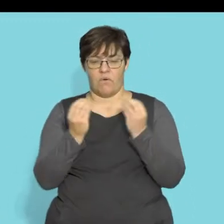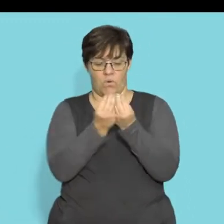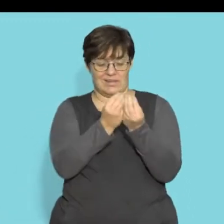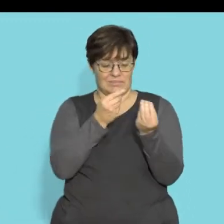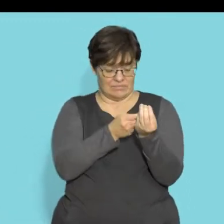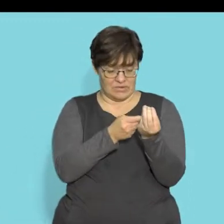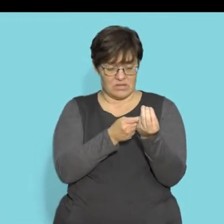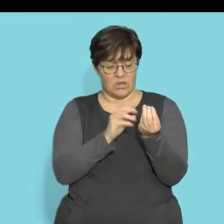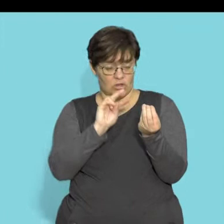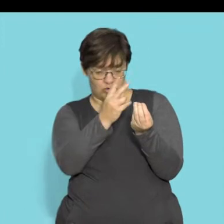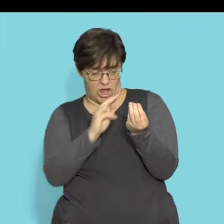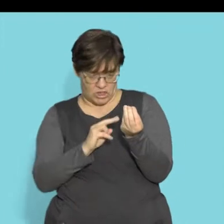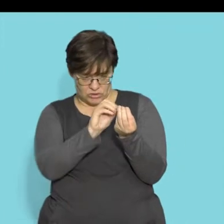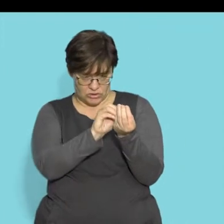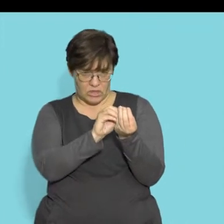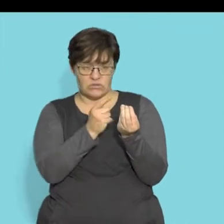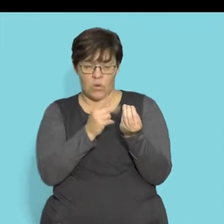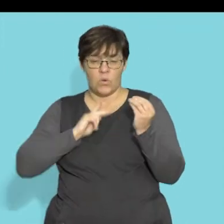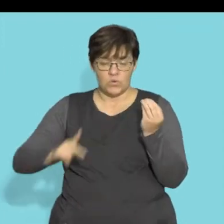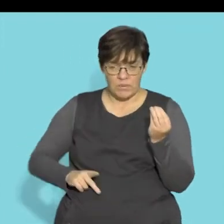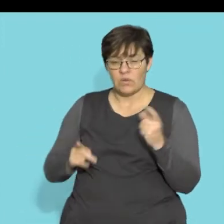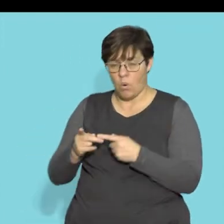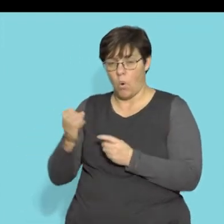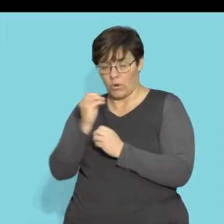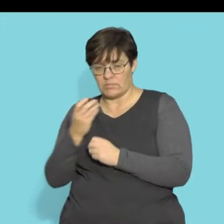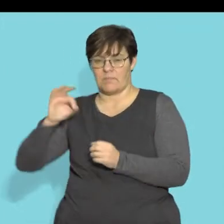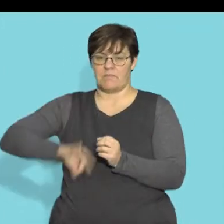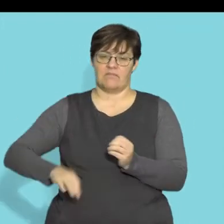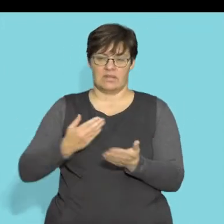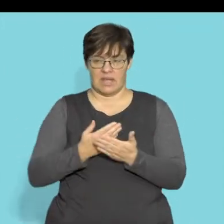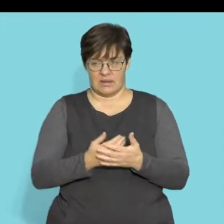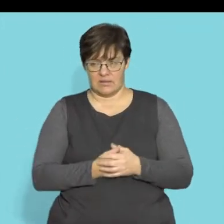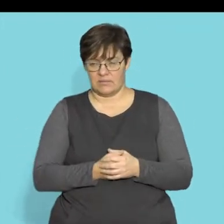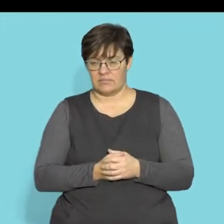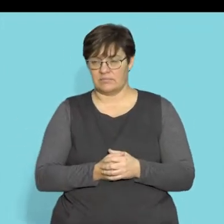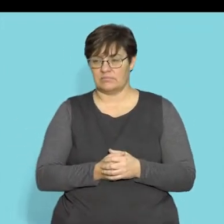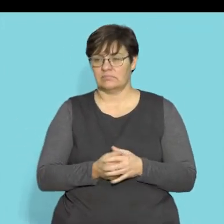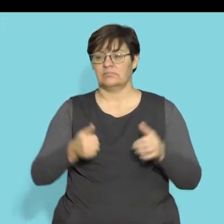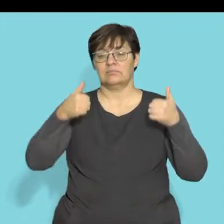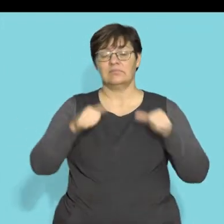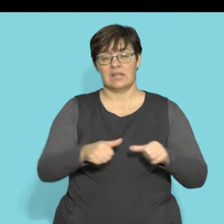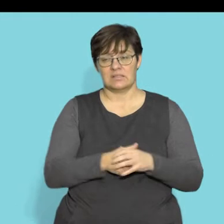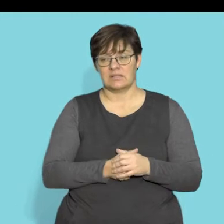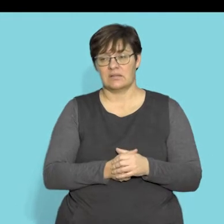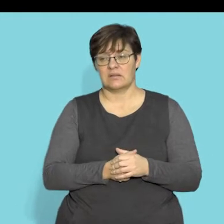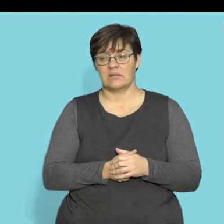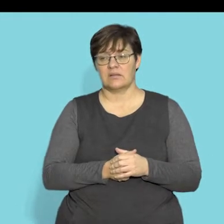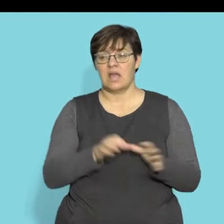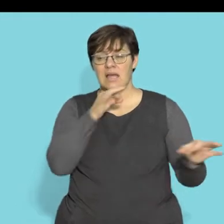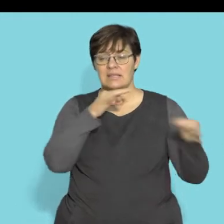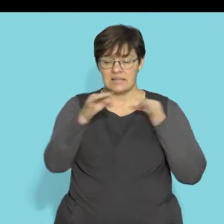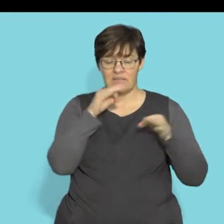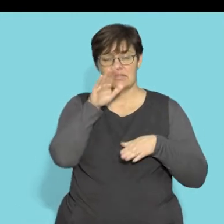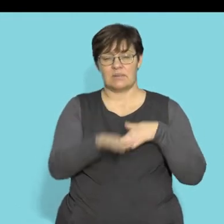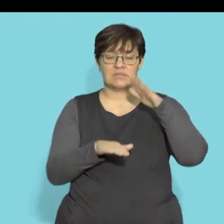so that humans or the organism may benefit. The next part to this question would be,